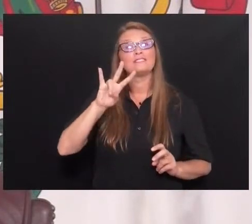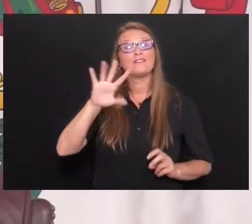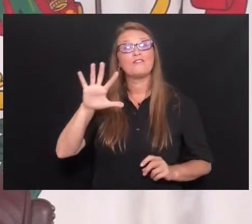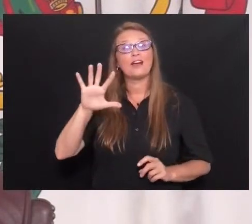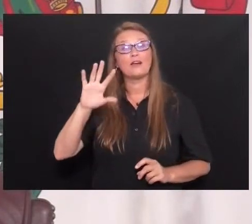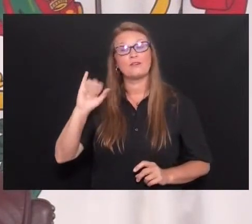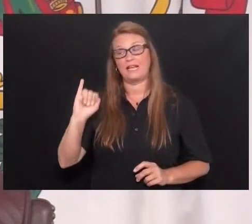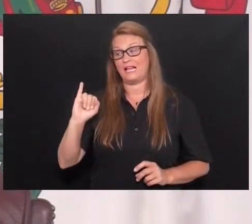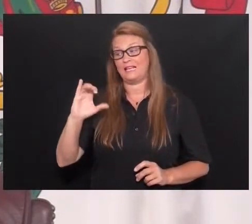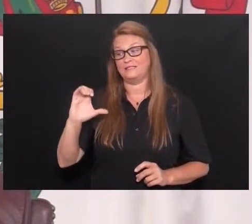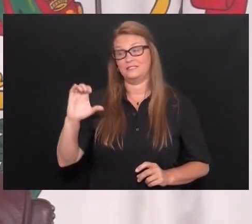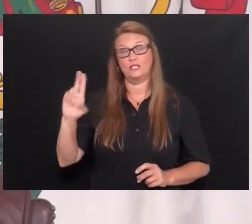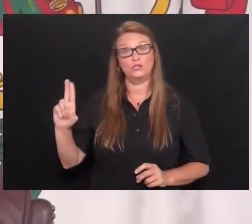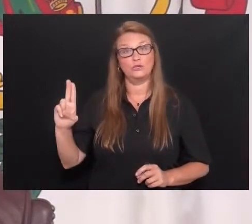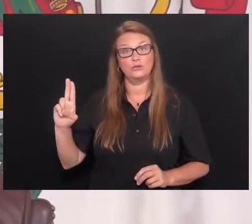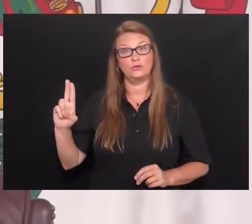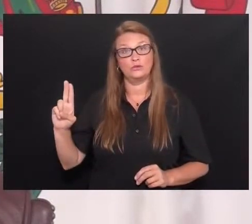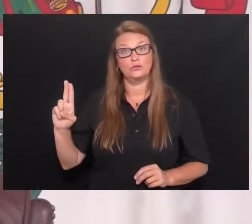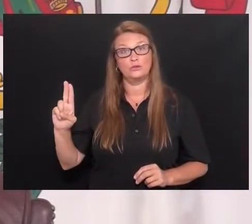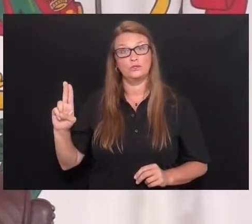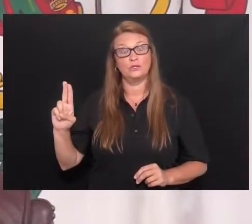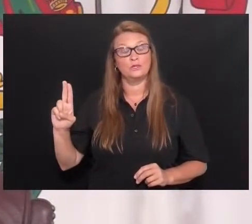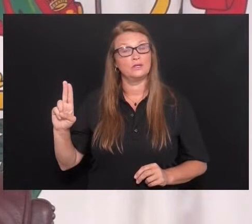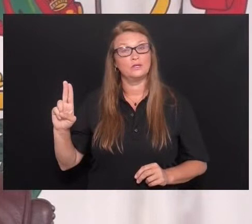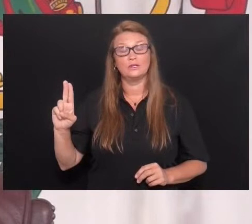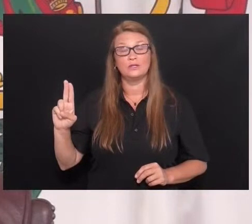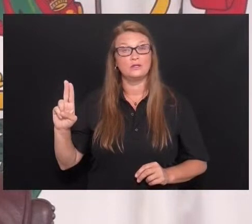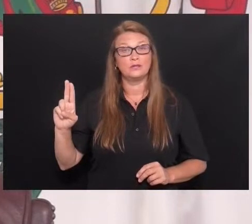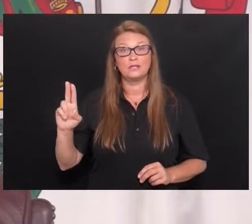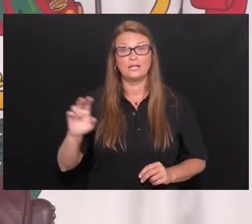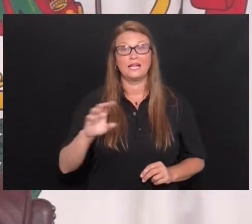275 people in West Virginia on the ICU units,